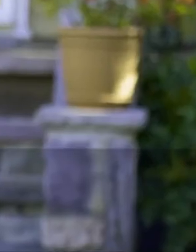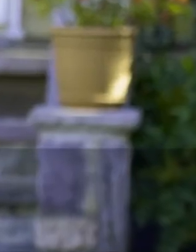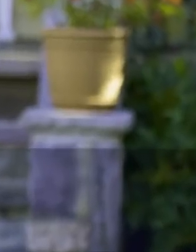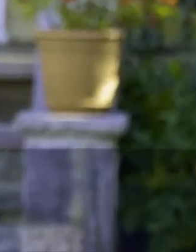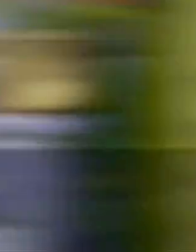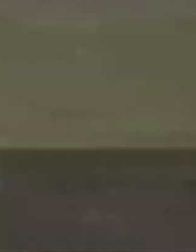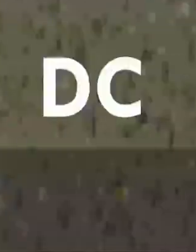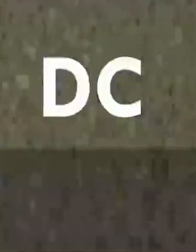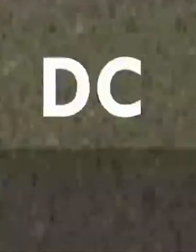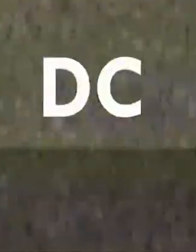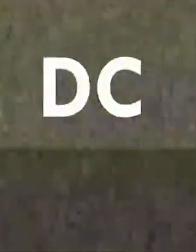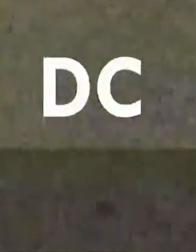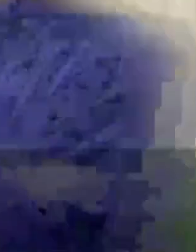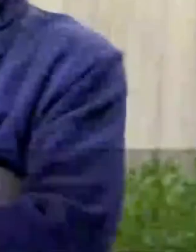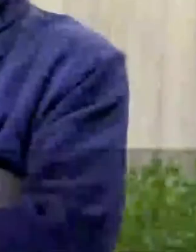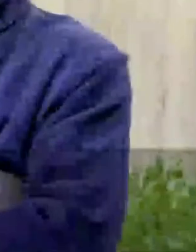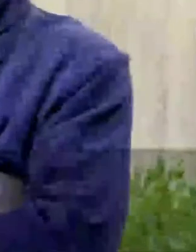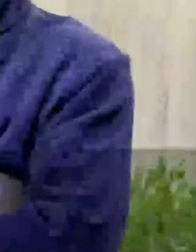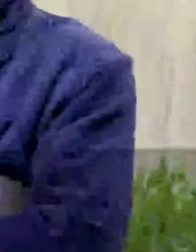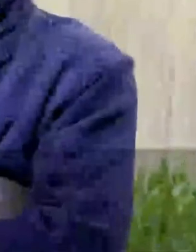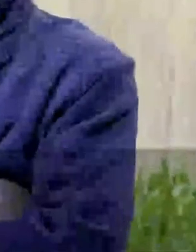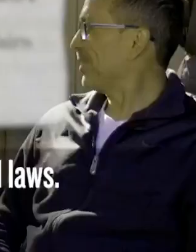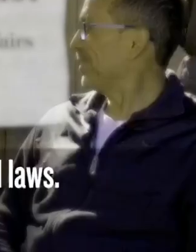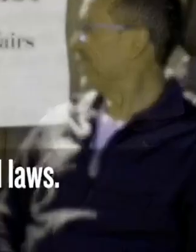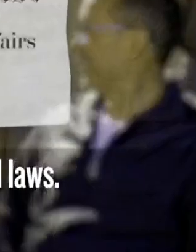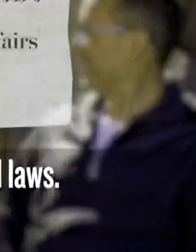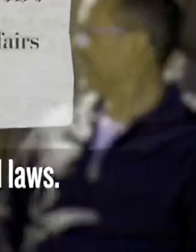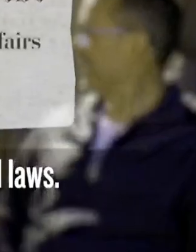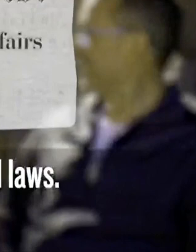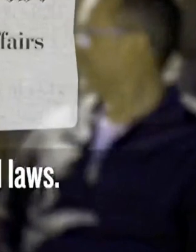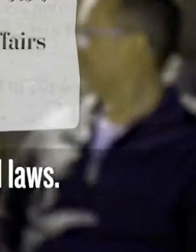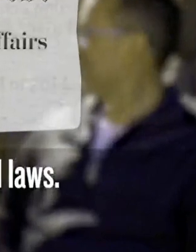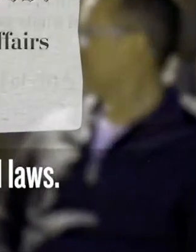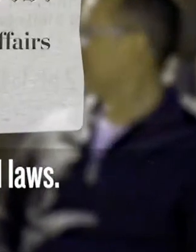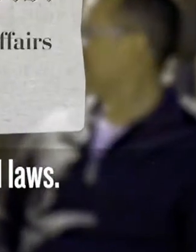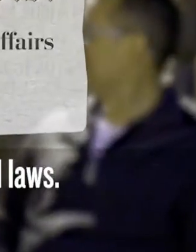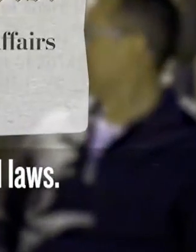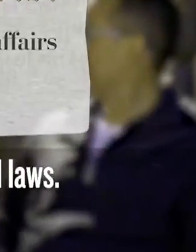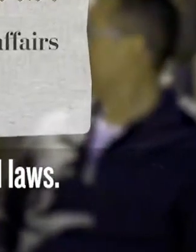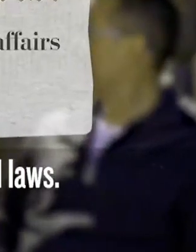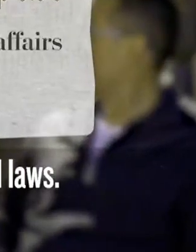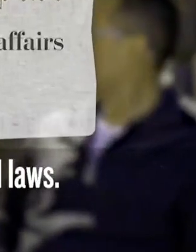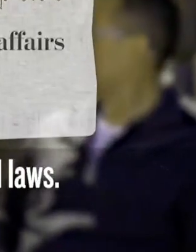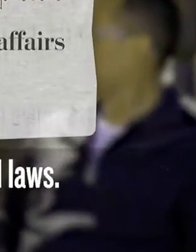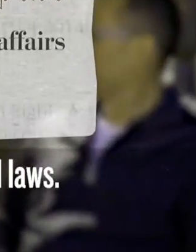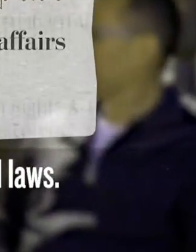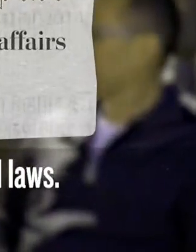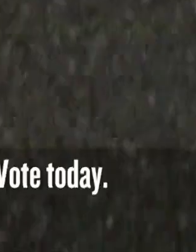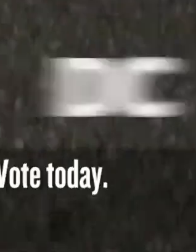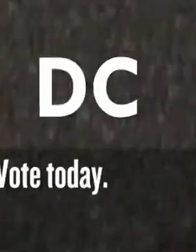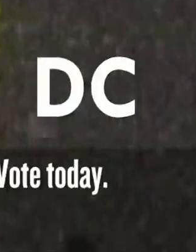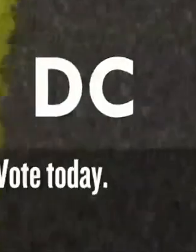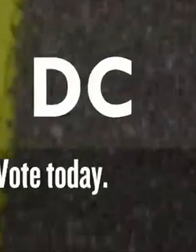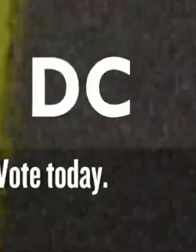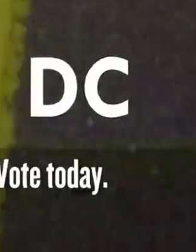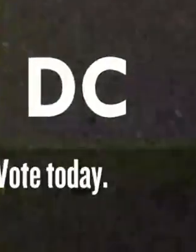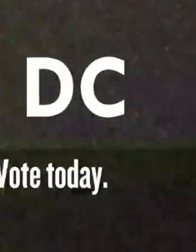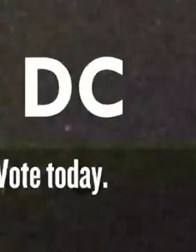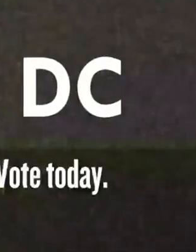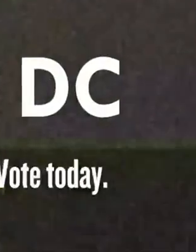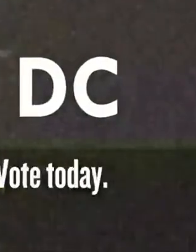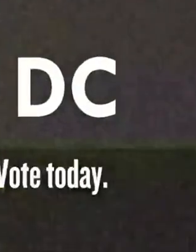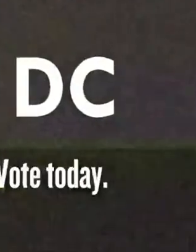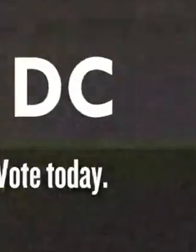Bernardo has a voice in Congress. David does not. Congress can even overturn David's local laws, end